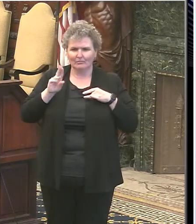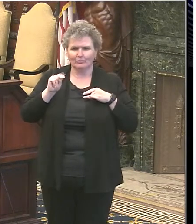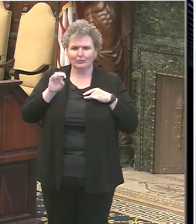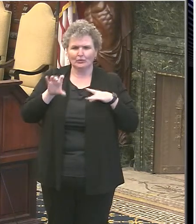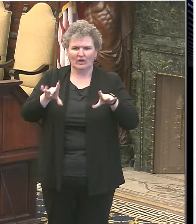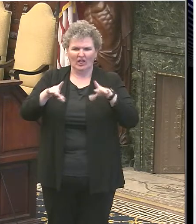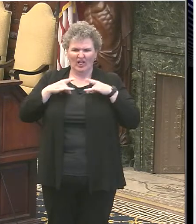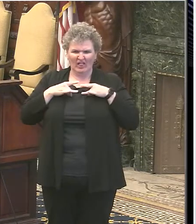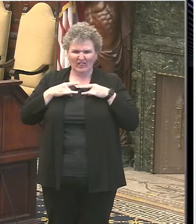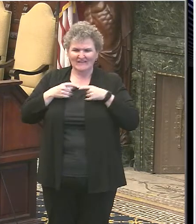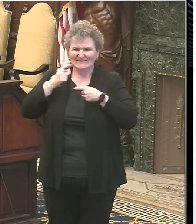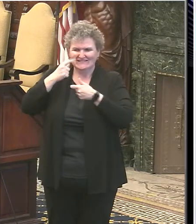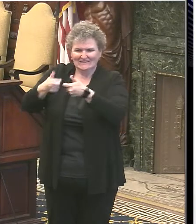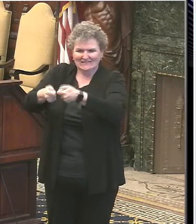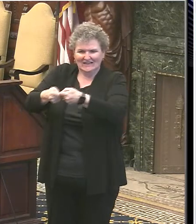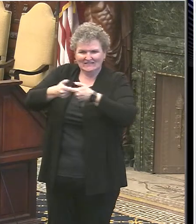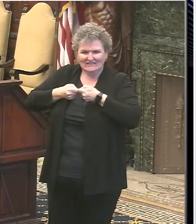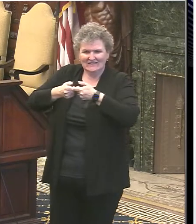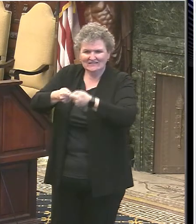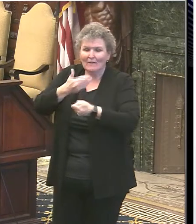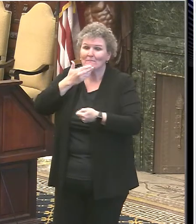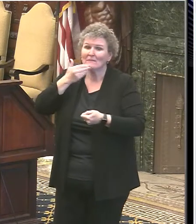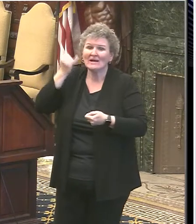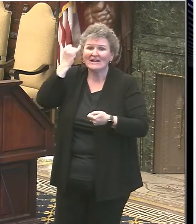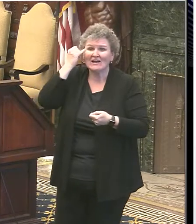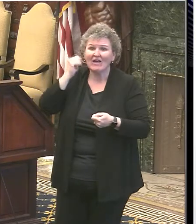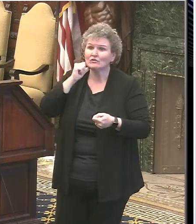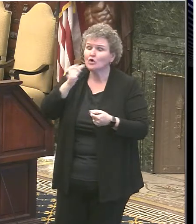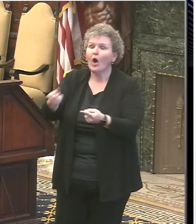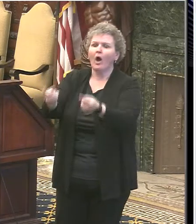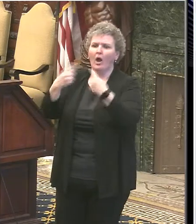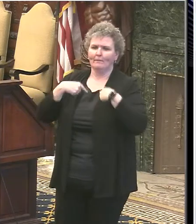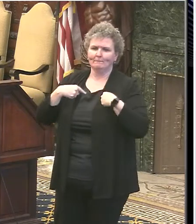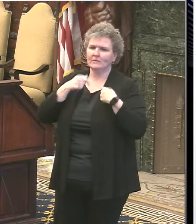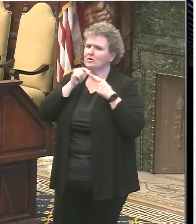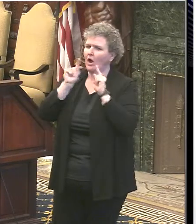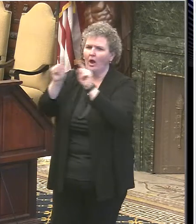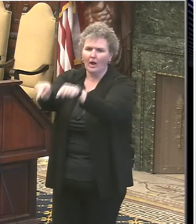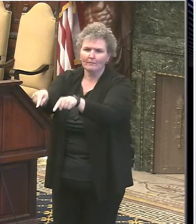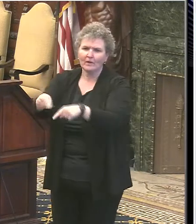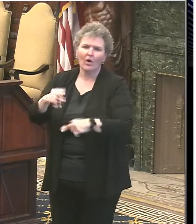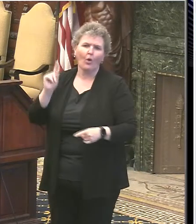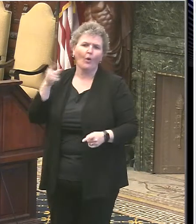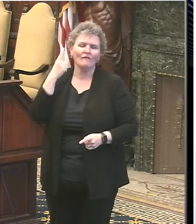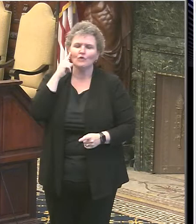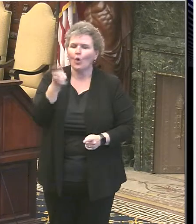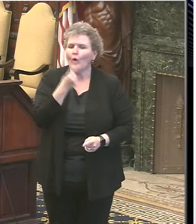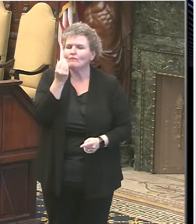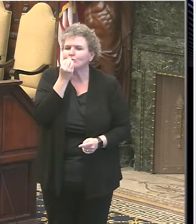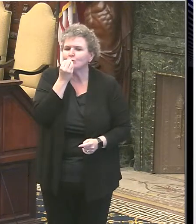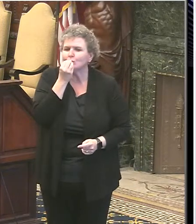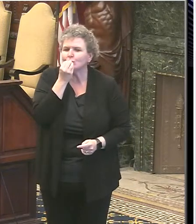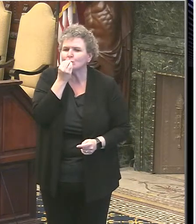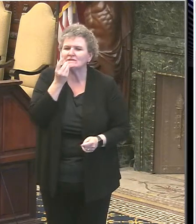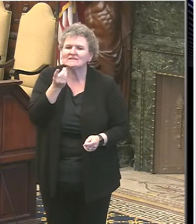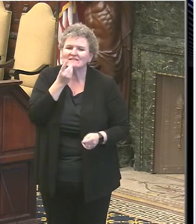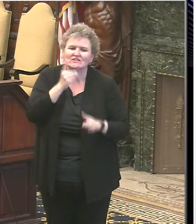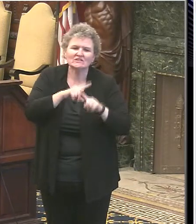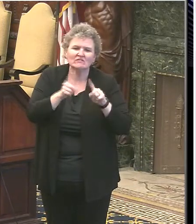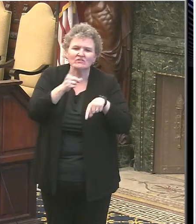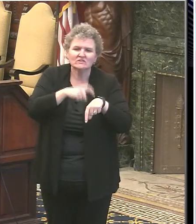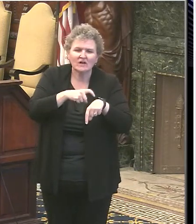weekend and said, "I think it's a better idea that you don't come." She said, "It's only a dinner. We can have dinner another